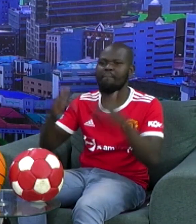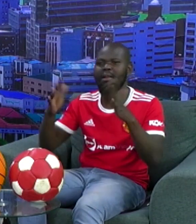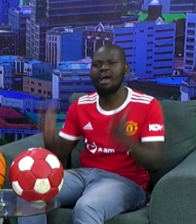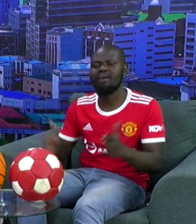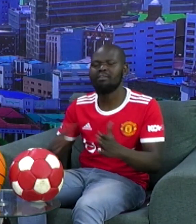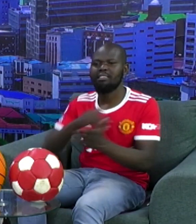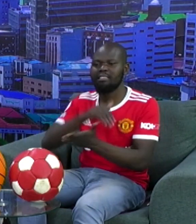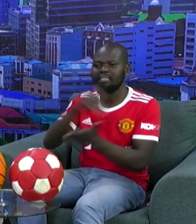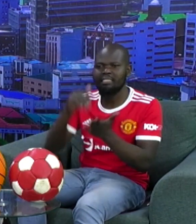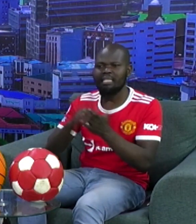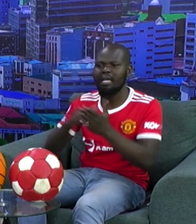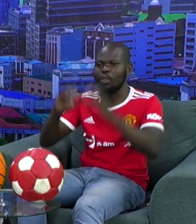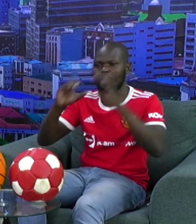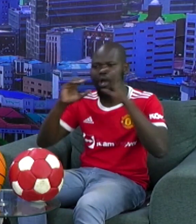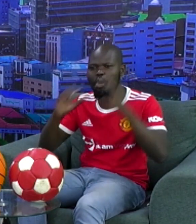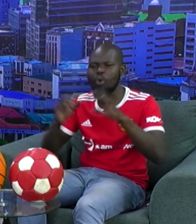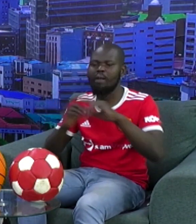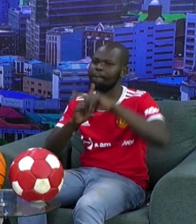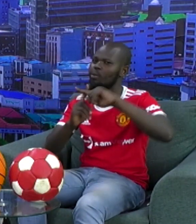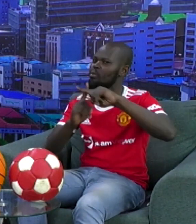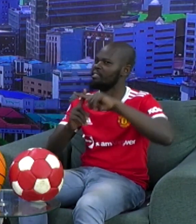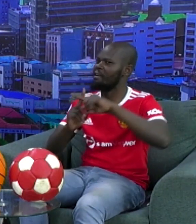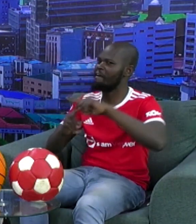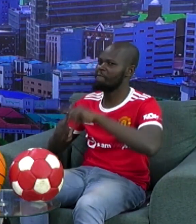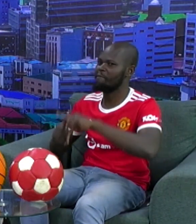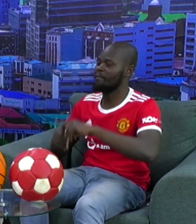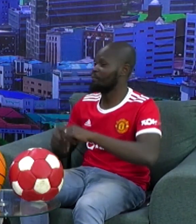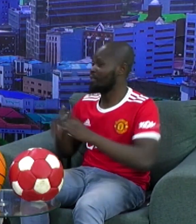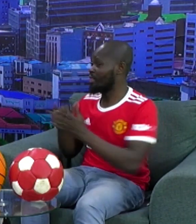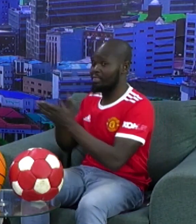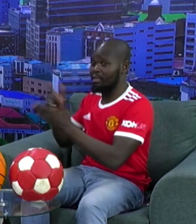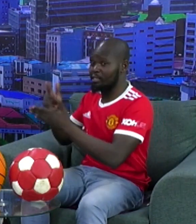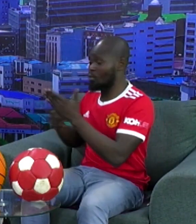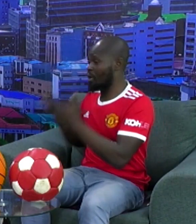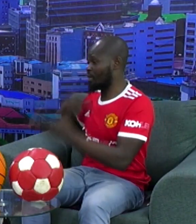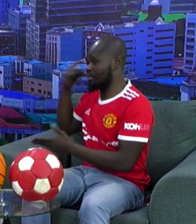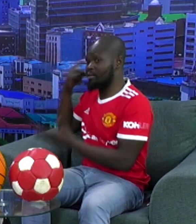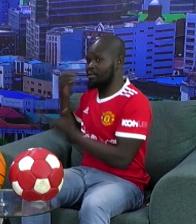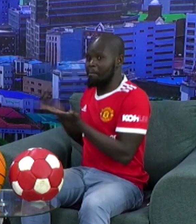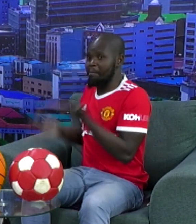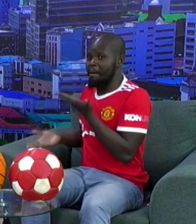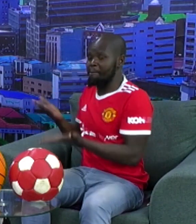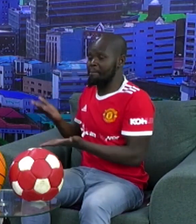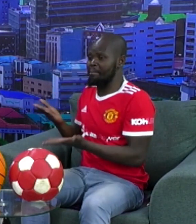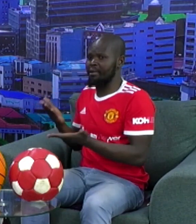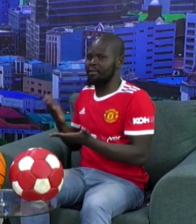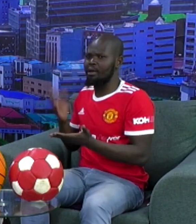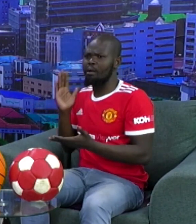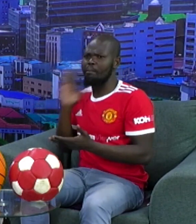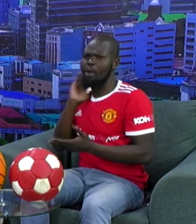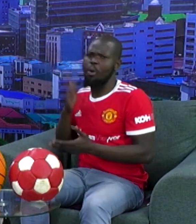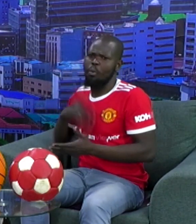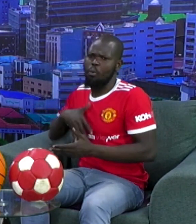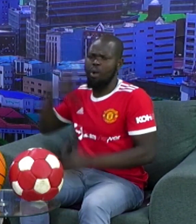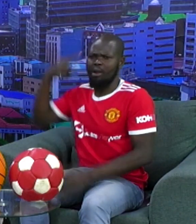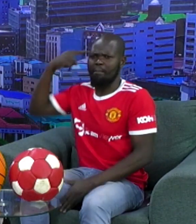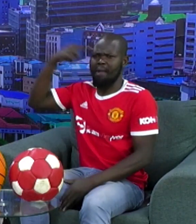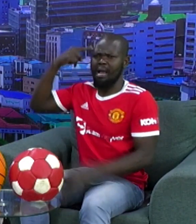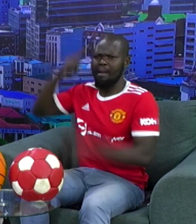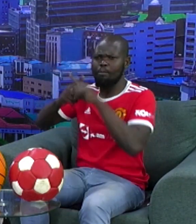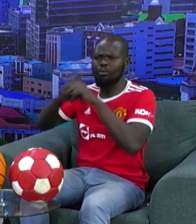believe Moranga will be 2-1, because they have some good center, and the coach is really working with the players very